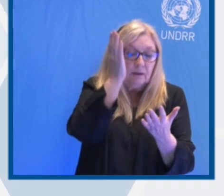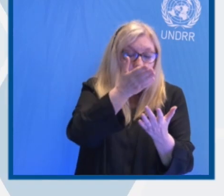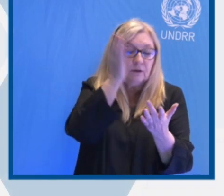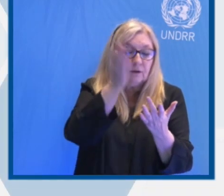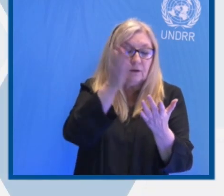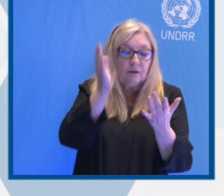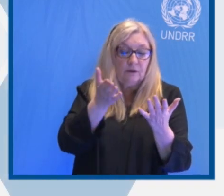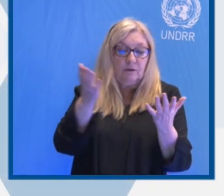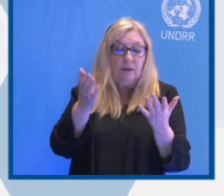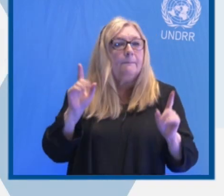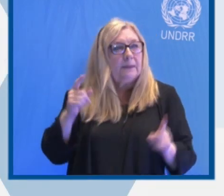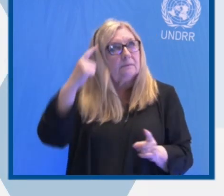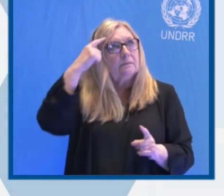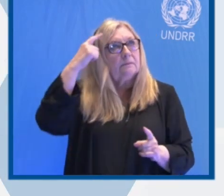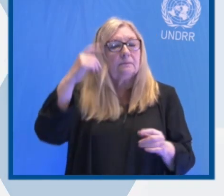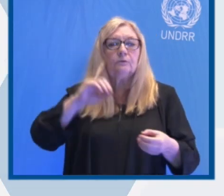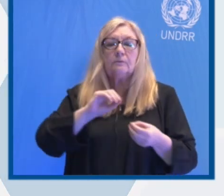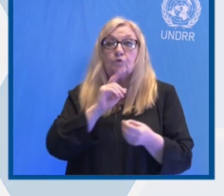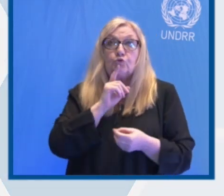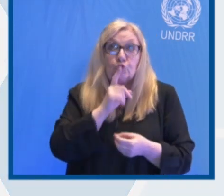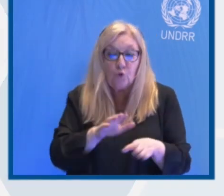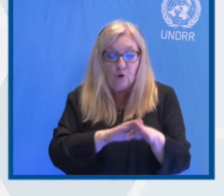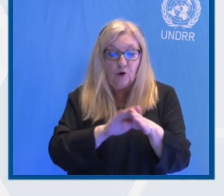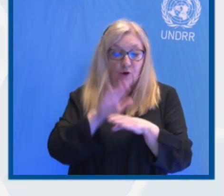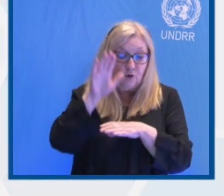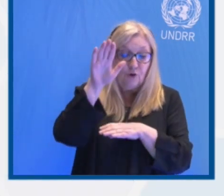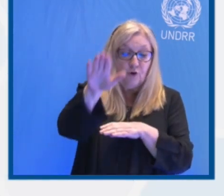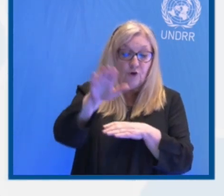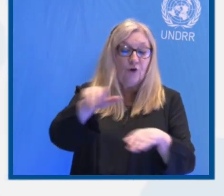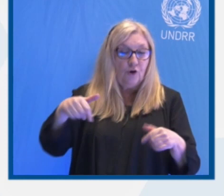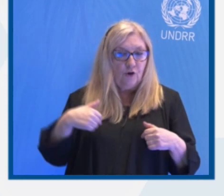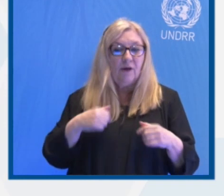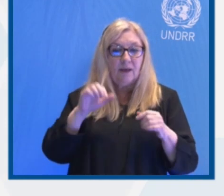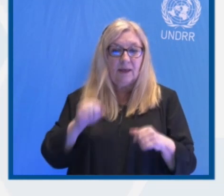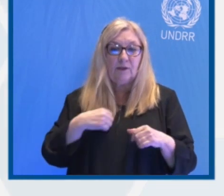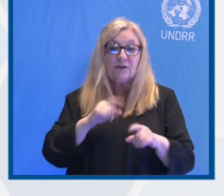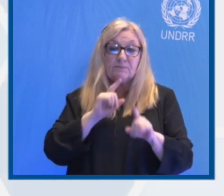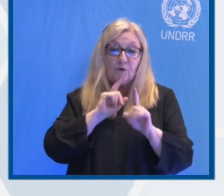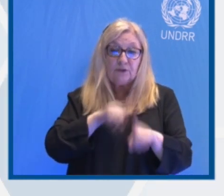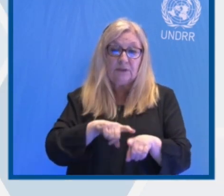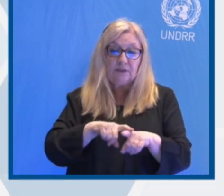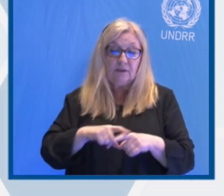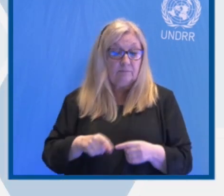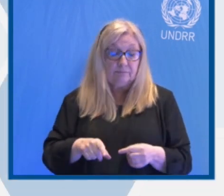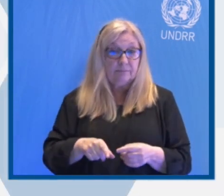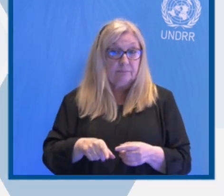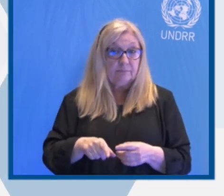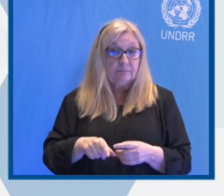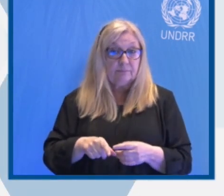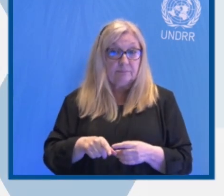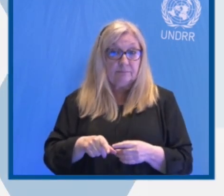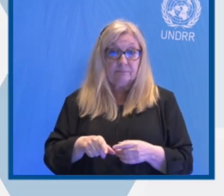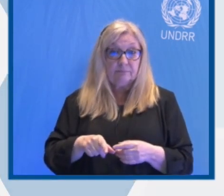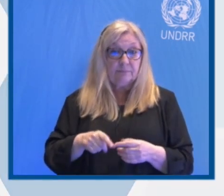properly and to maintain a good economic system as such. So just